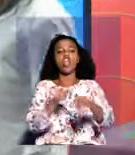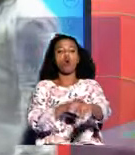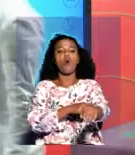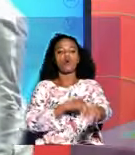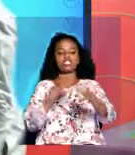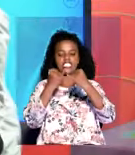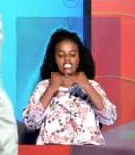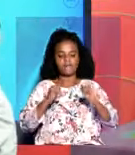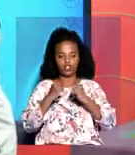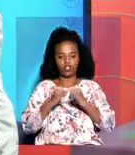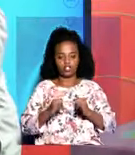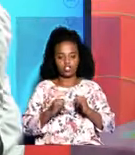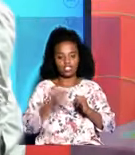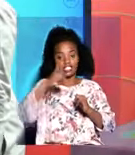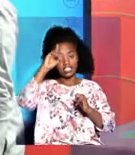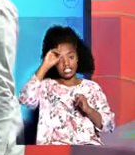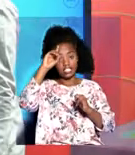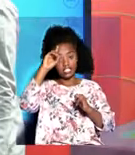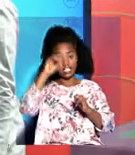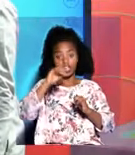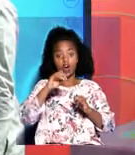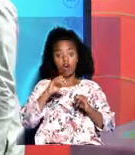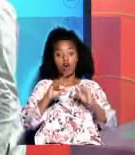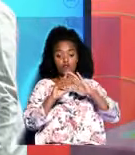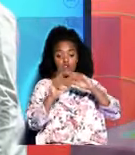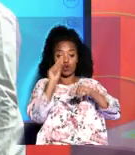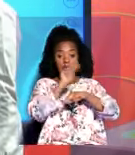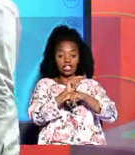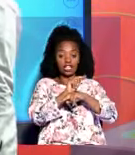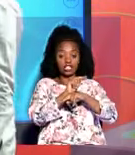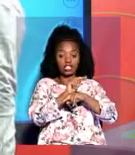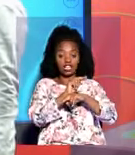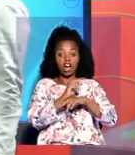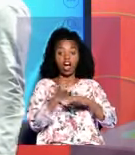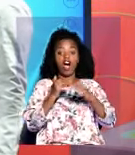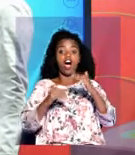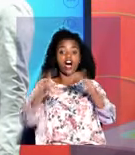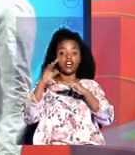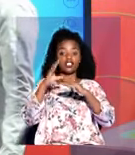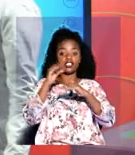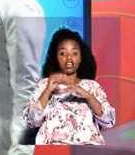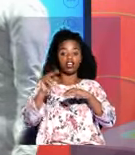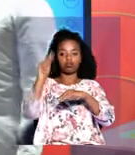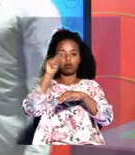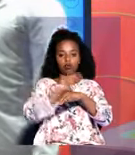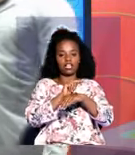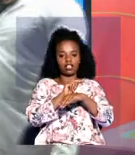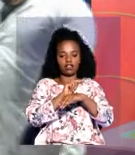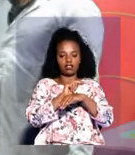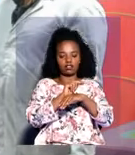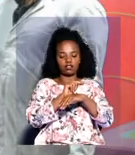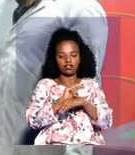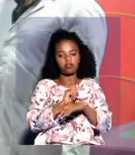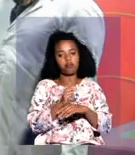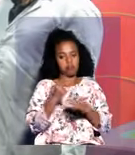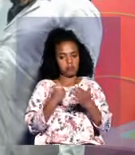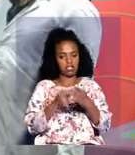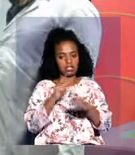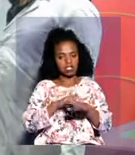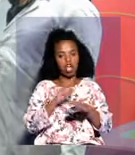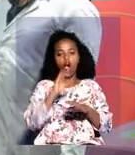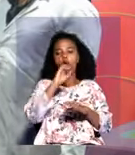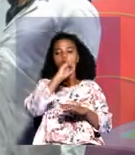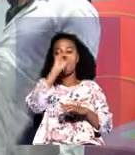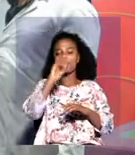If the degree of numerator is 1 higher than the denominator, in that case you will have oblique